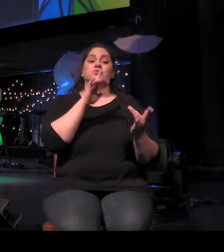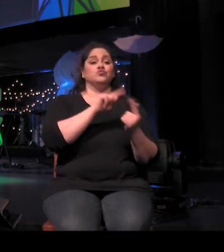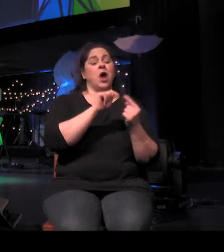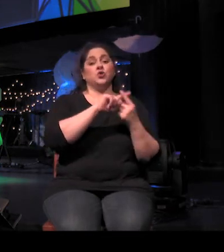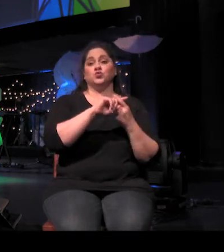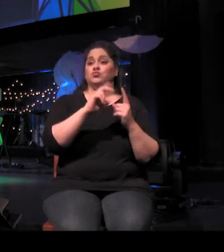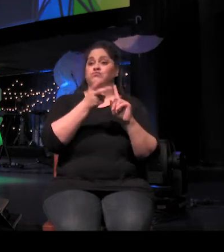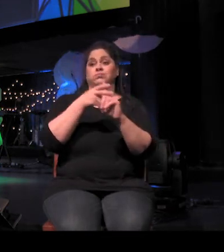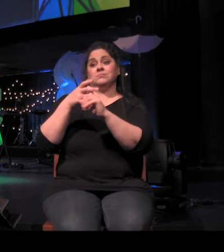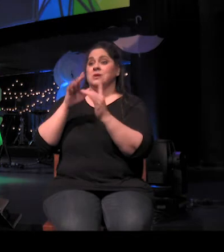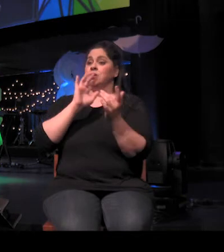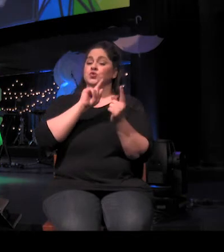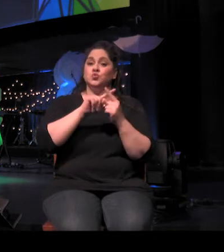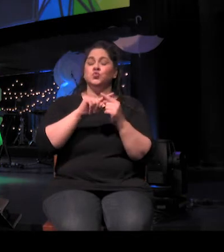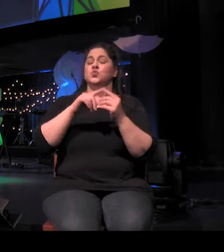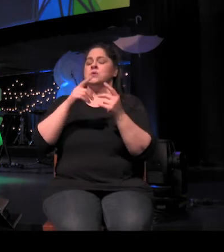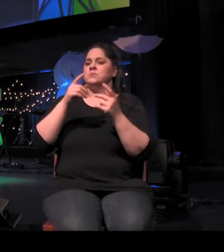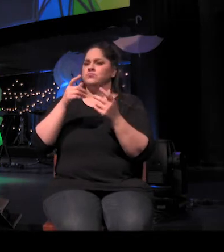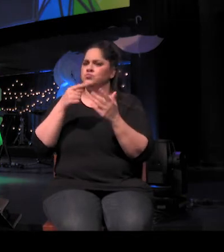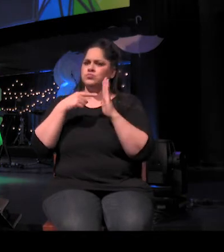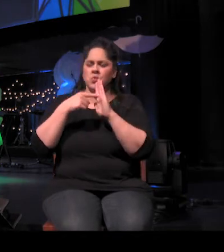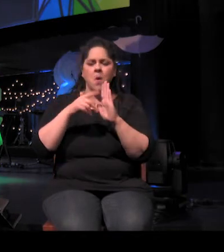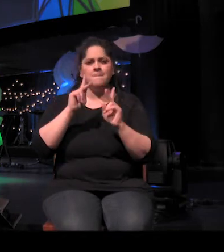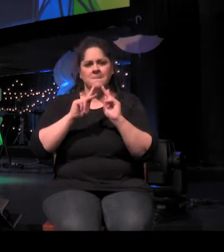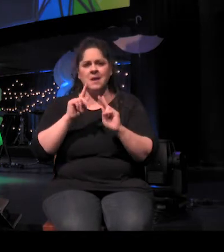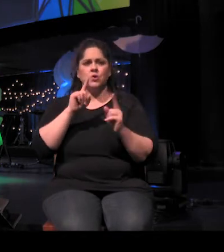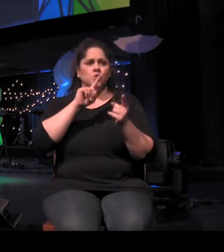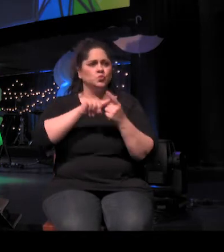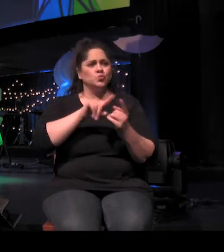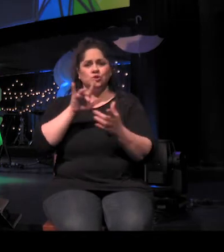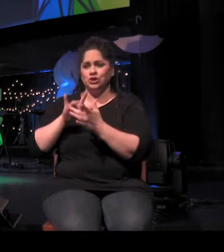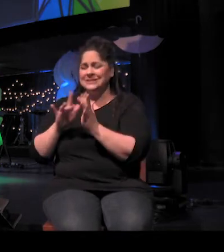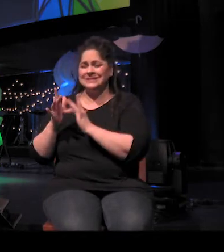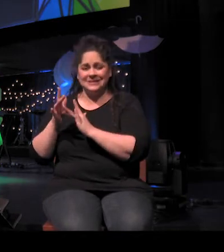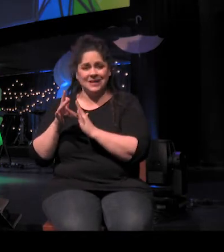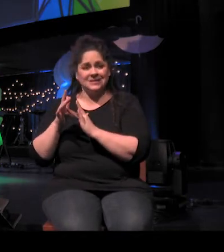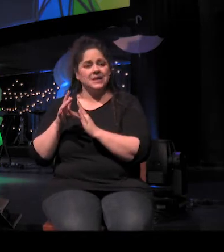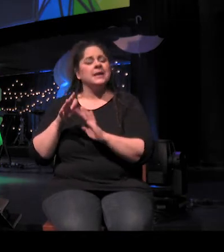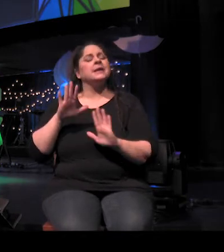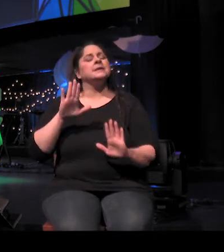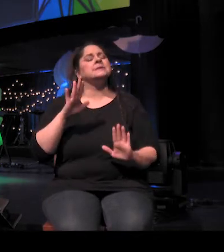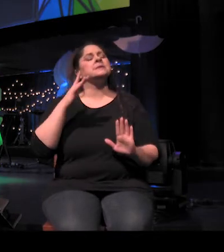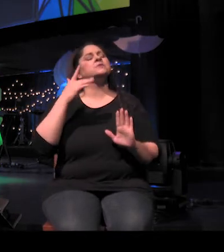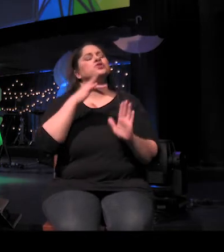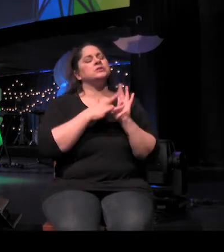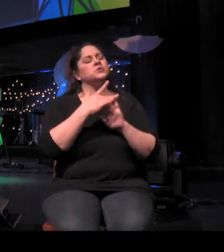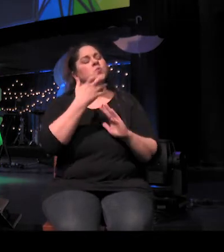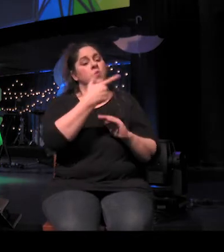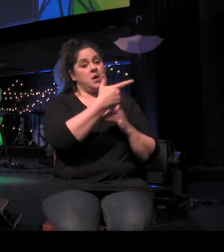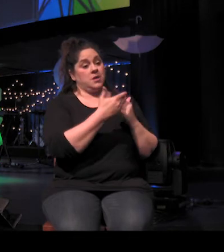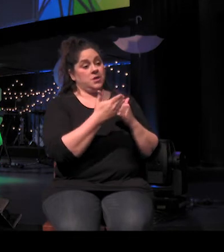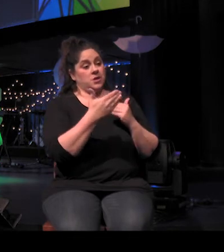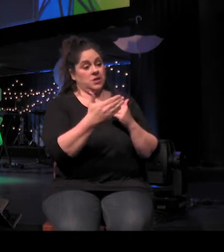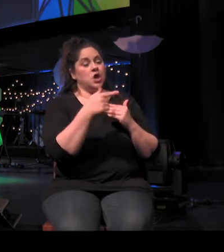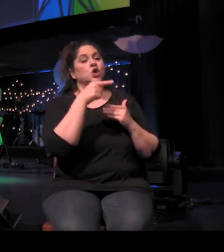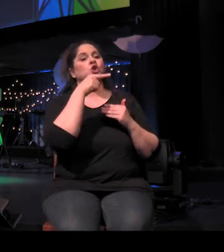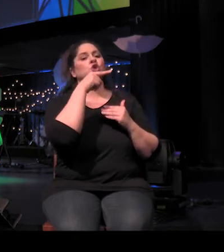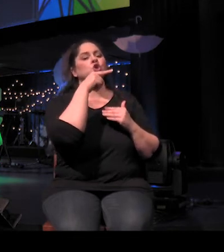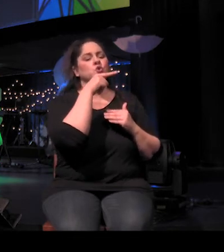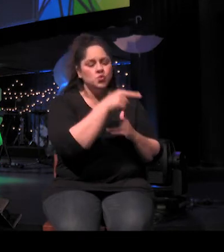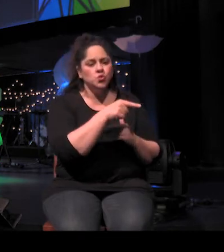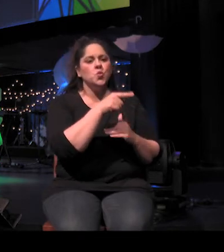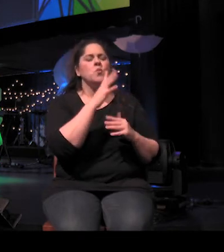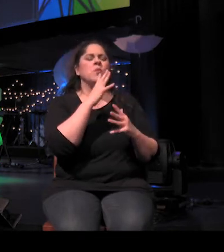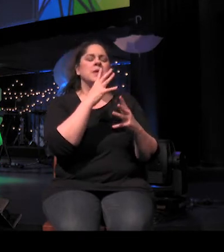people as possible and attract as many people as possible to Jesus. And Jesus said, "No, from this point forward, you're going to be a shepherd of my people. You're